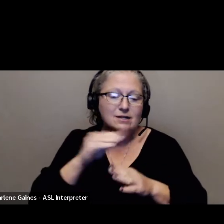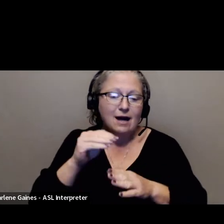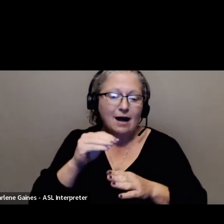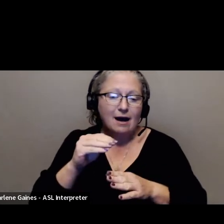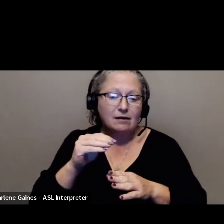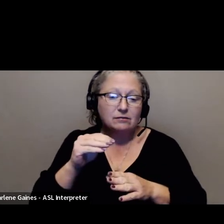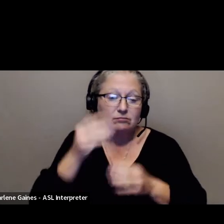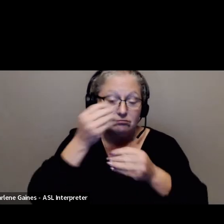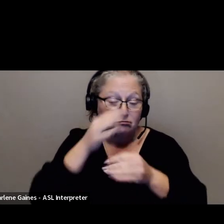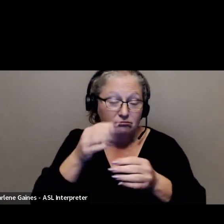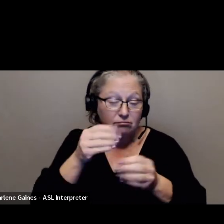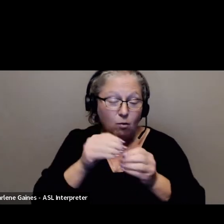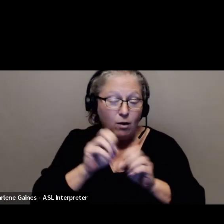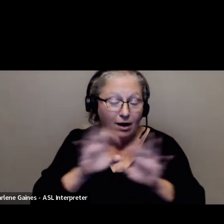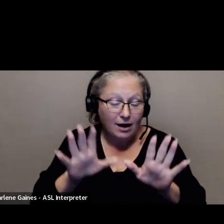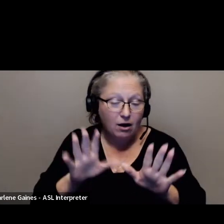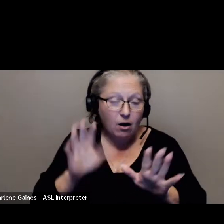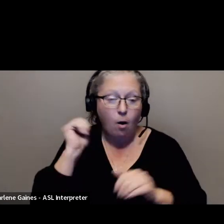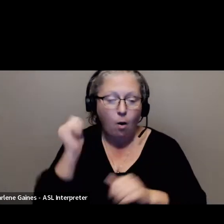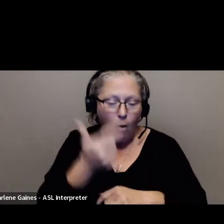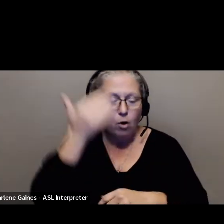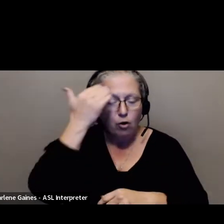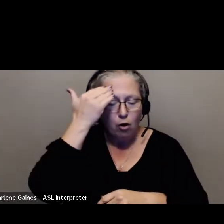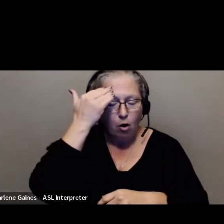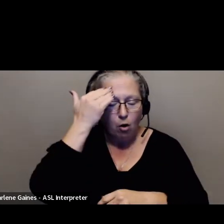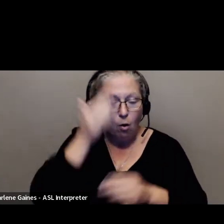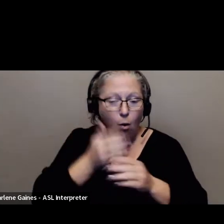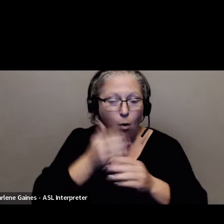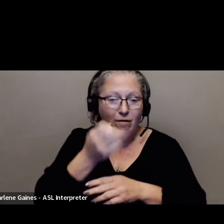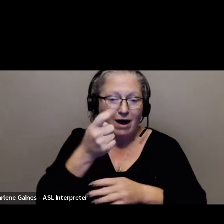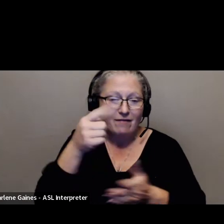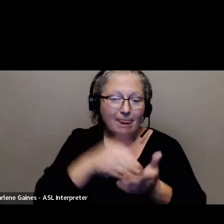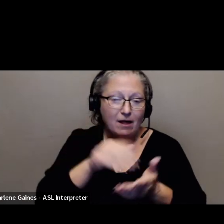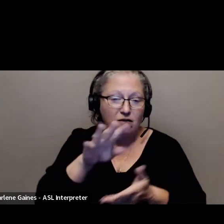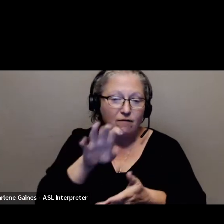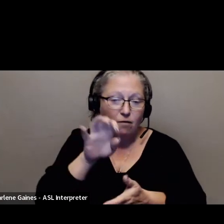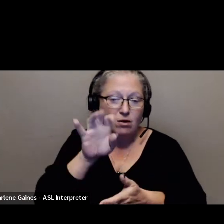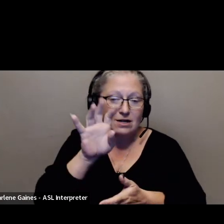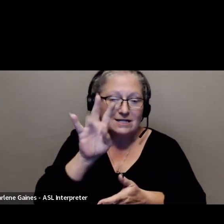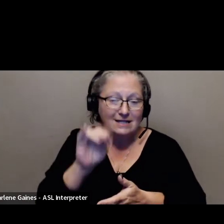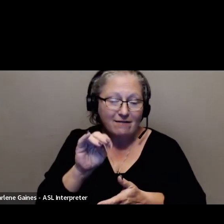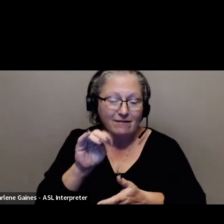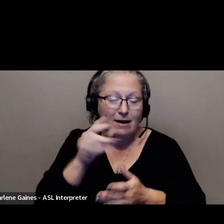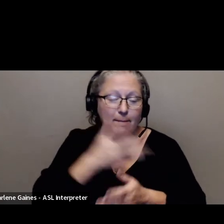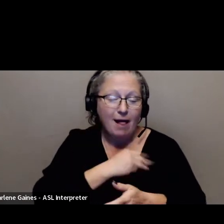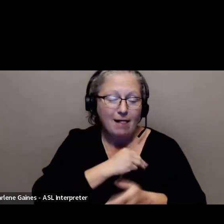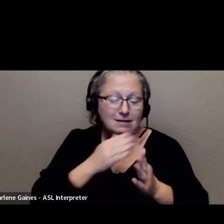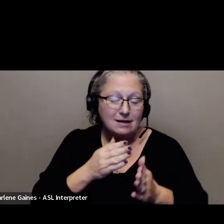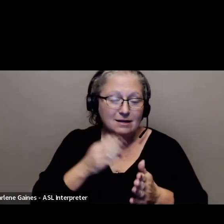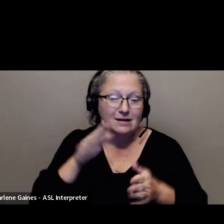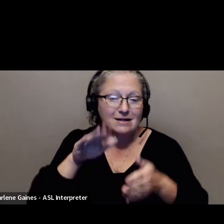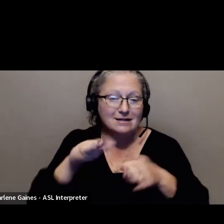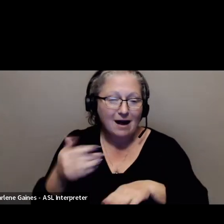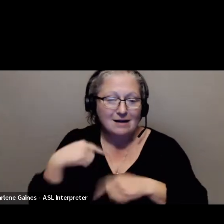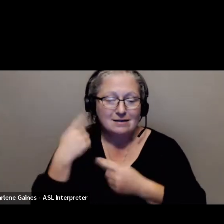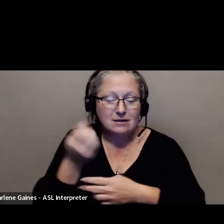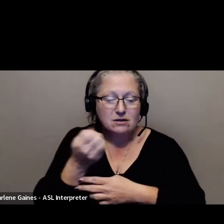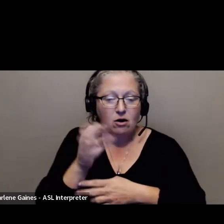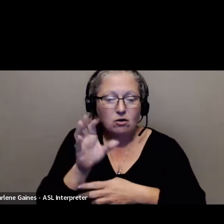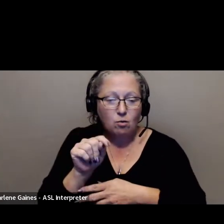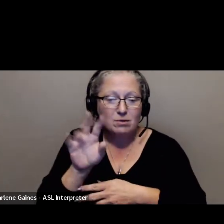in context, as many of us know, over 11,470 Palestinians have died in Gaza since October